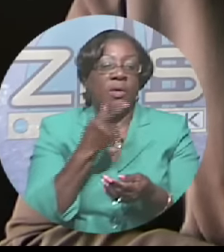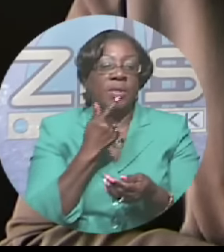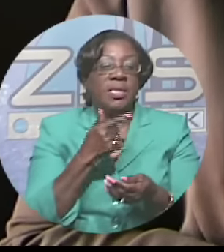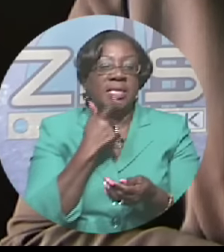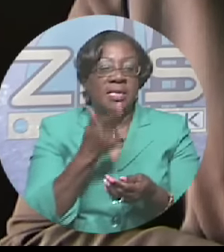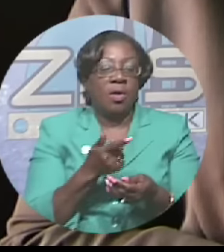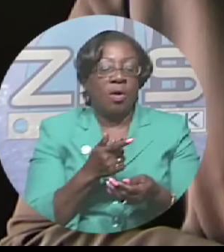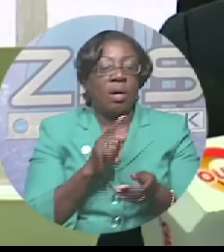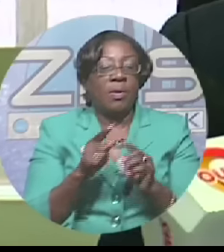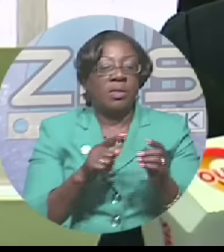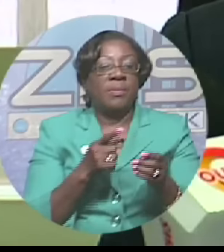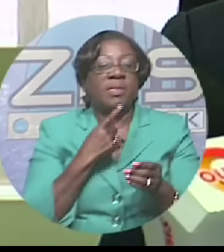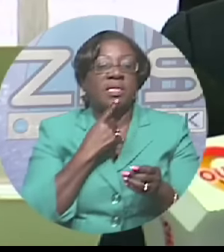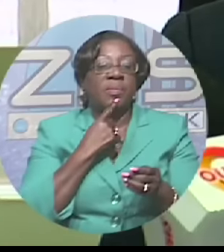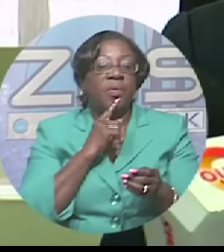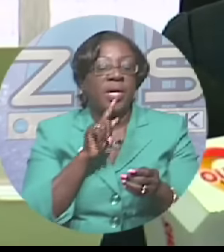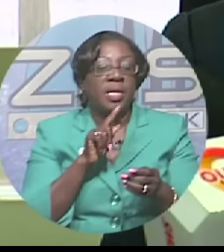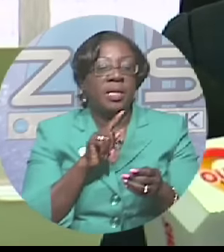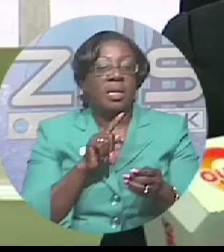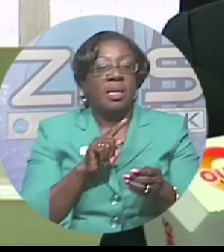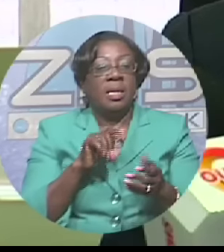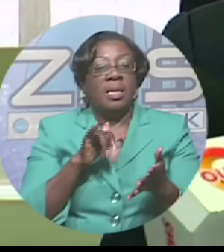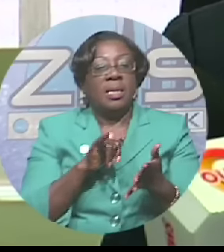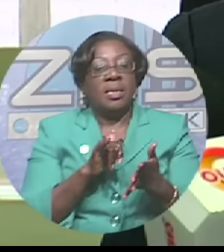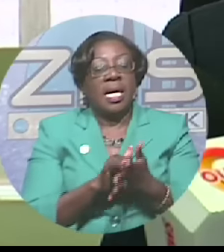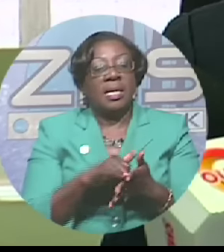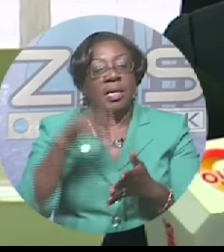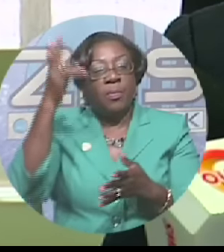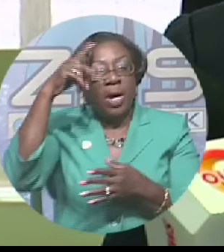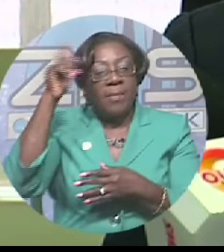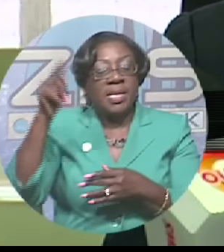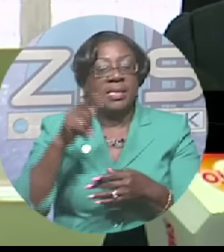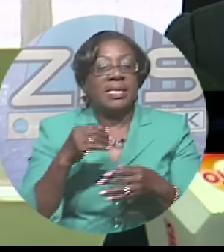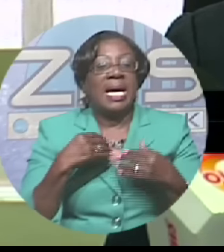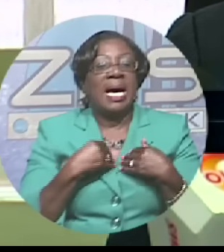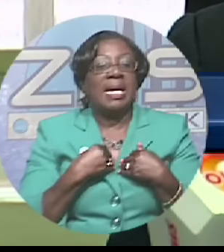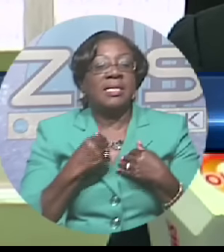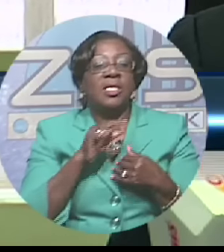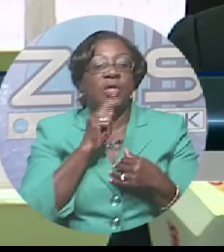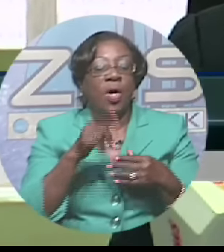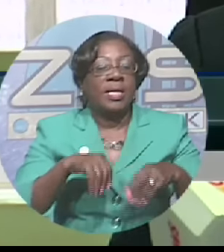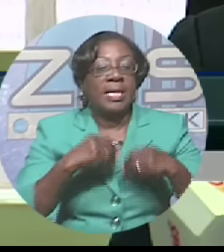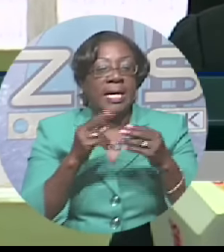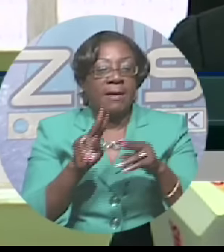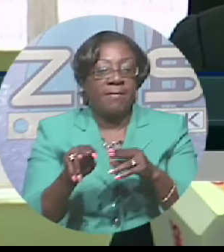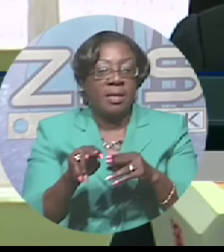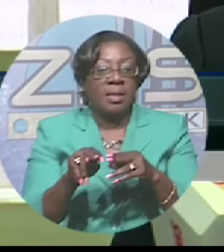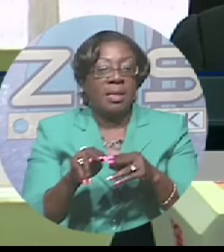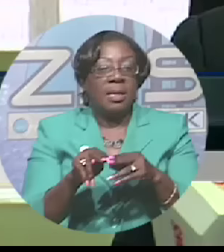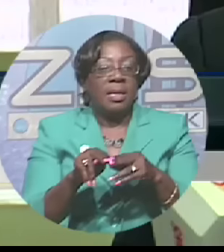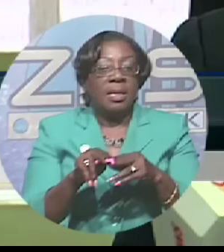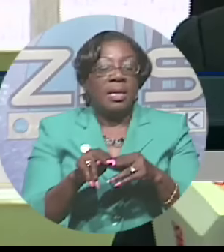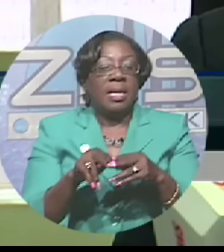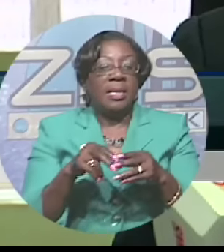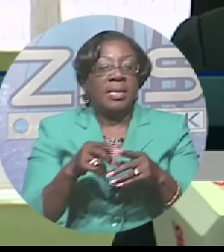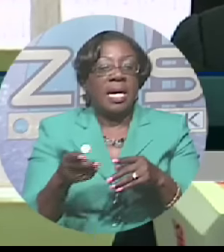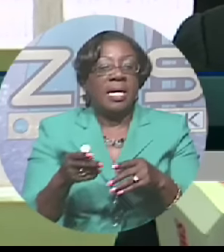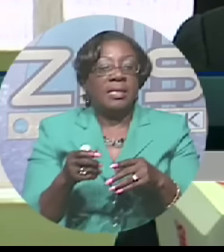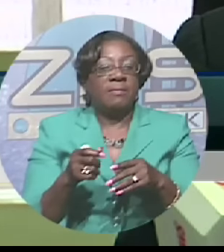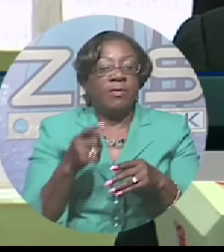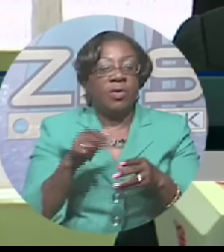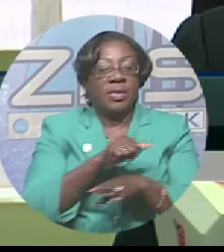some of the announcements made. I was disappointed that the Prime Minister had not given a tax holiday for those